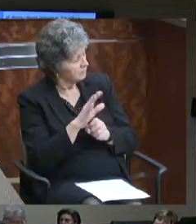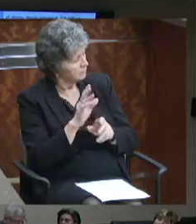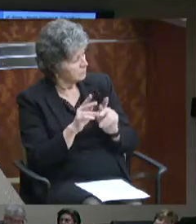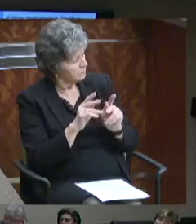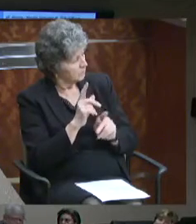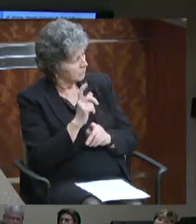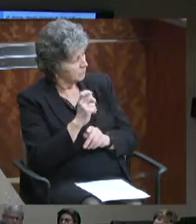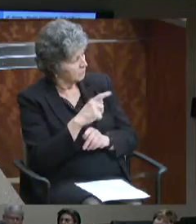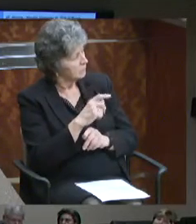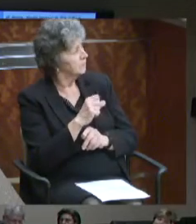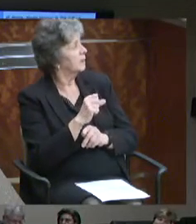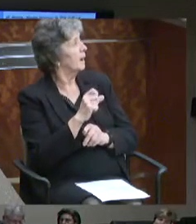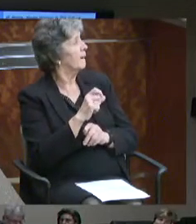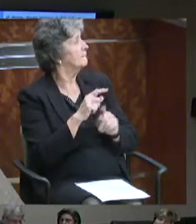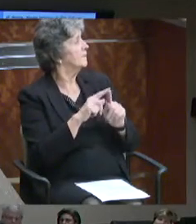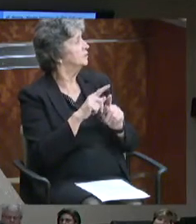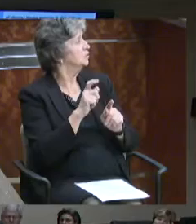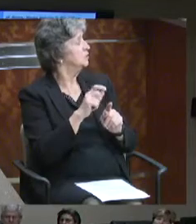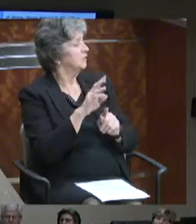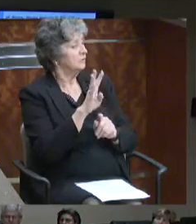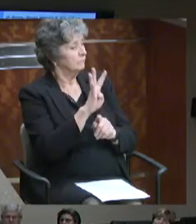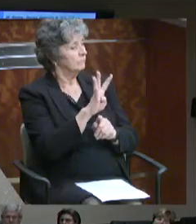But you need 4